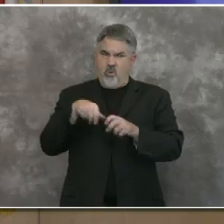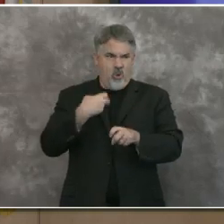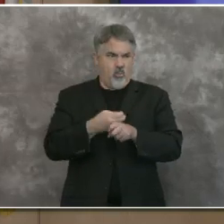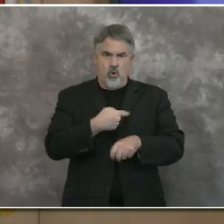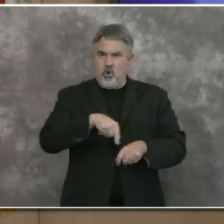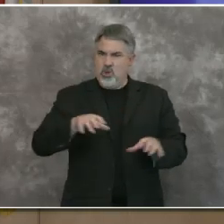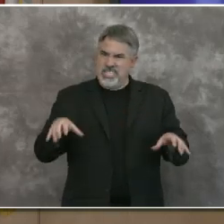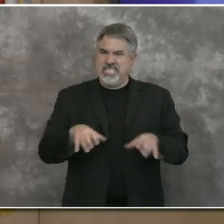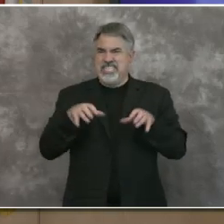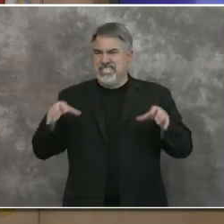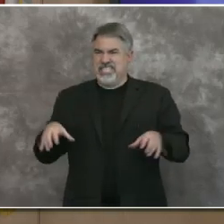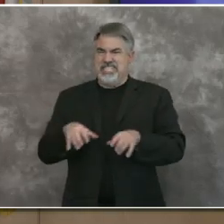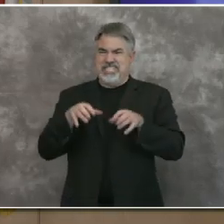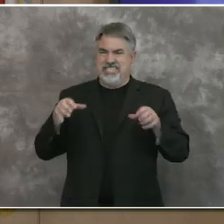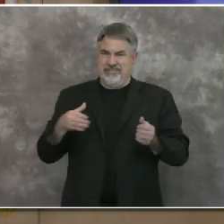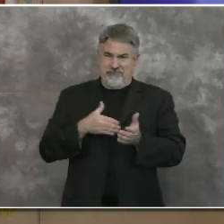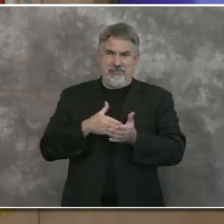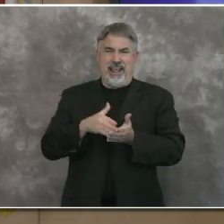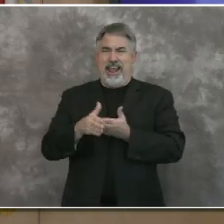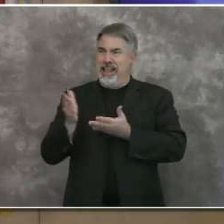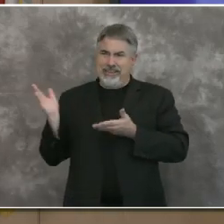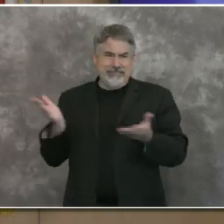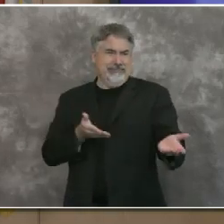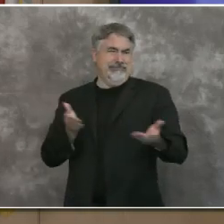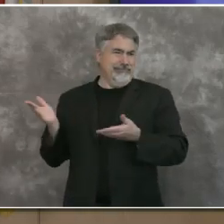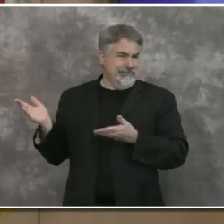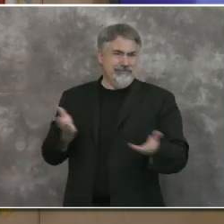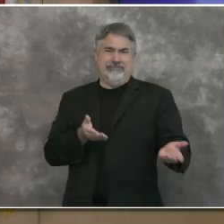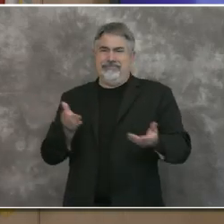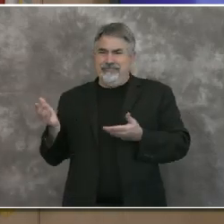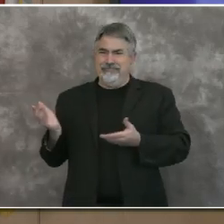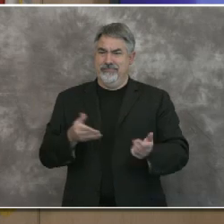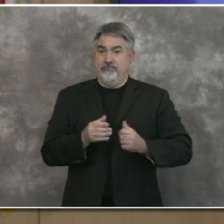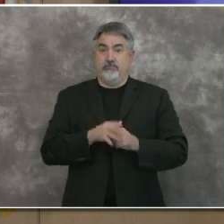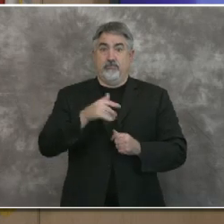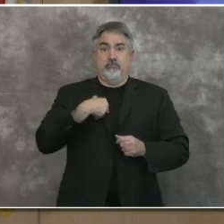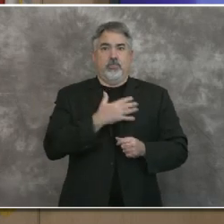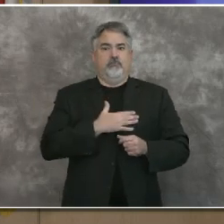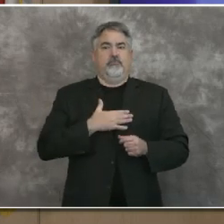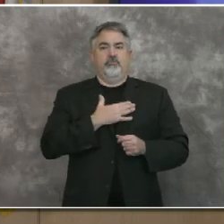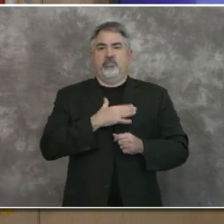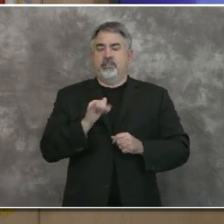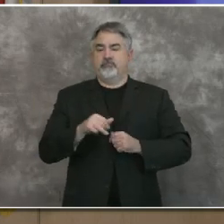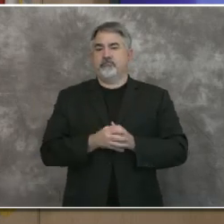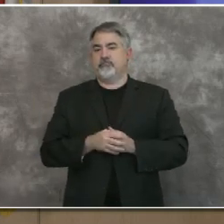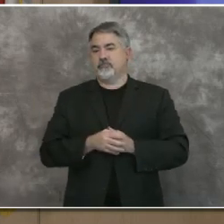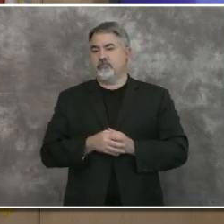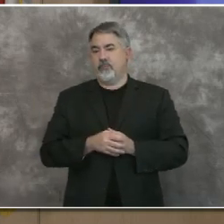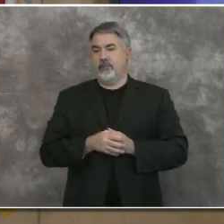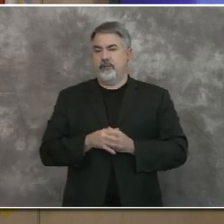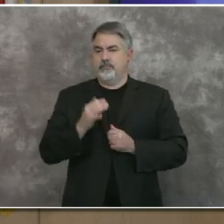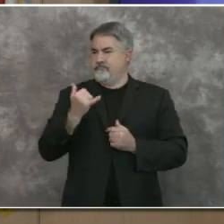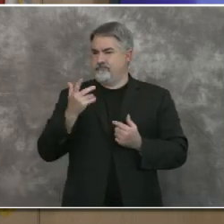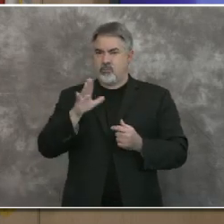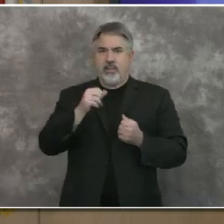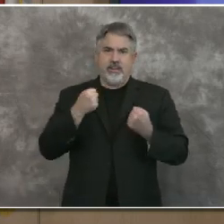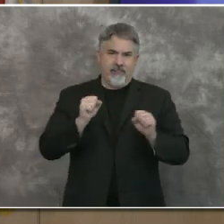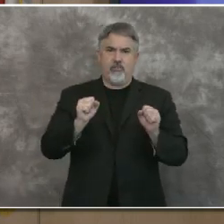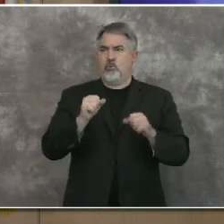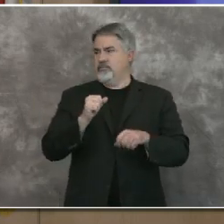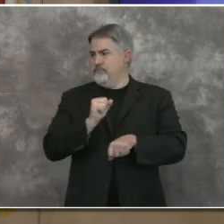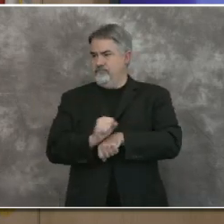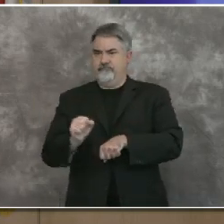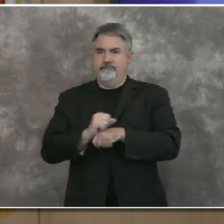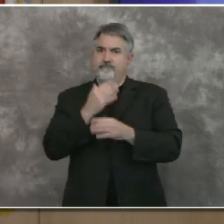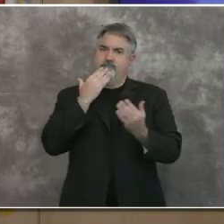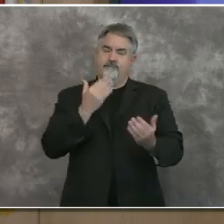millions and millions of items on a daily basis, and we appreciate their efforts and their support, as do, I know, our